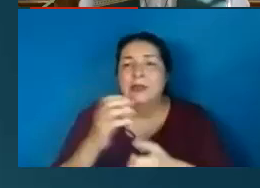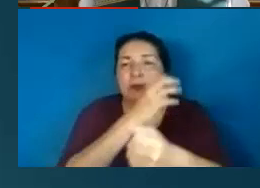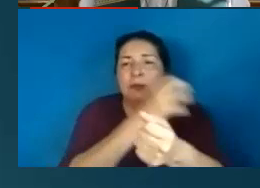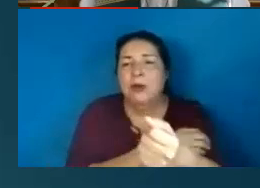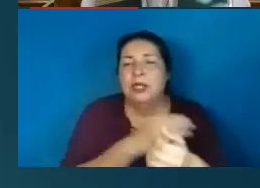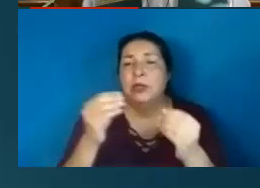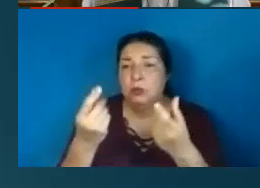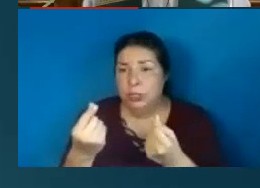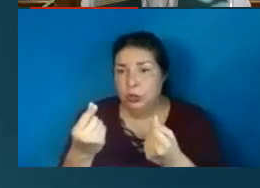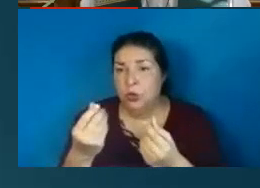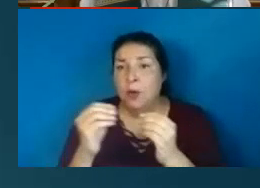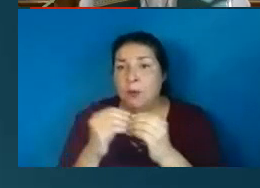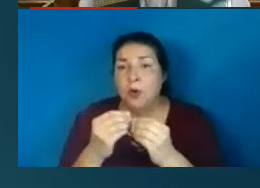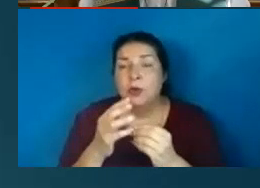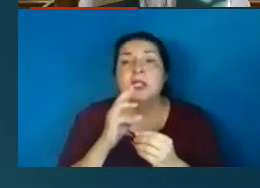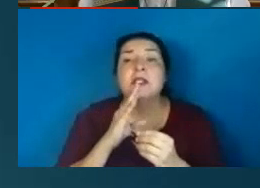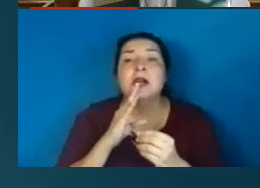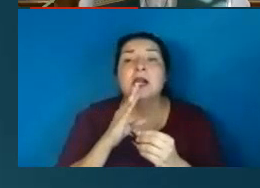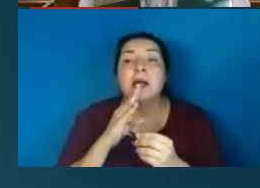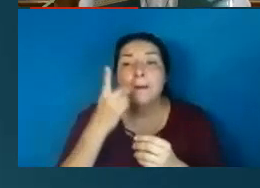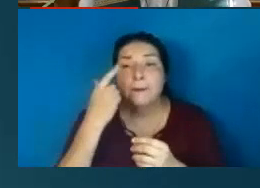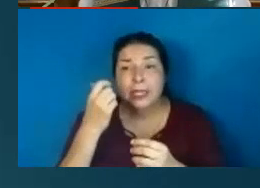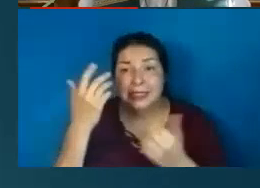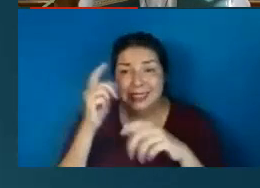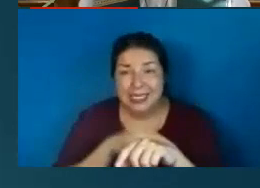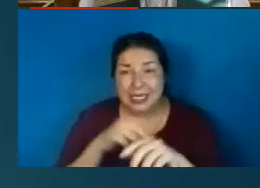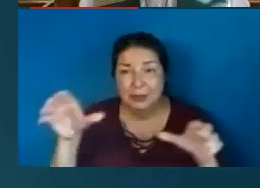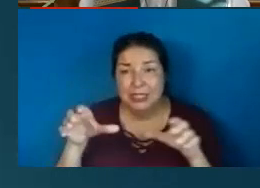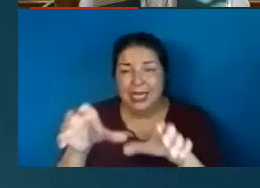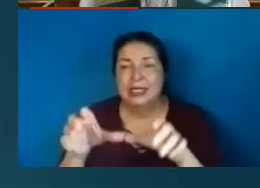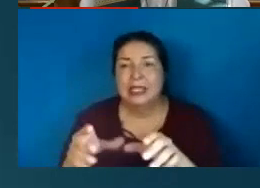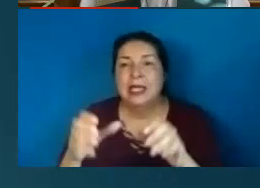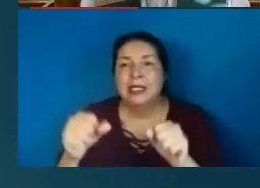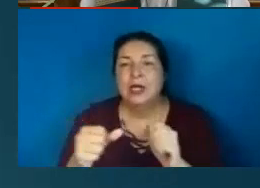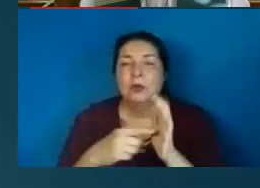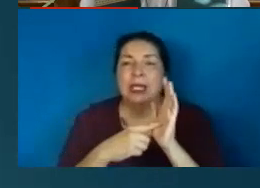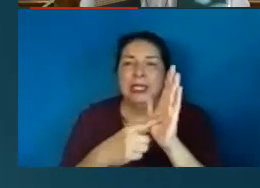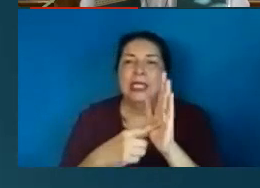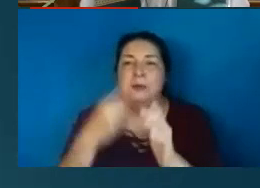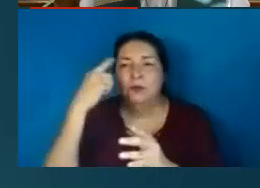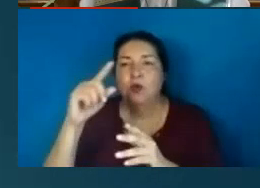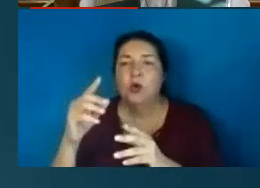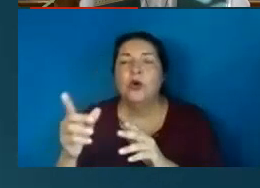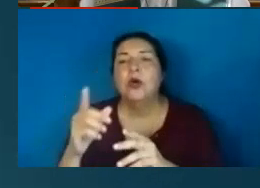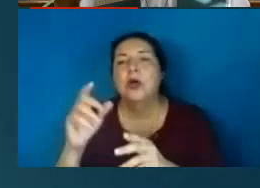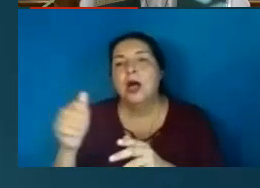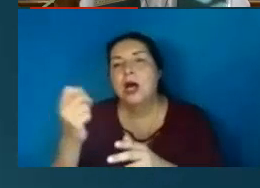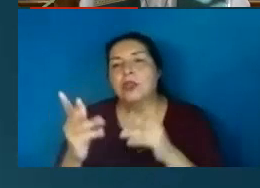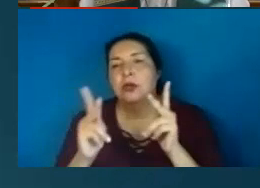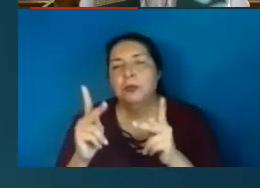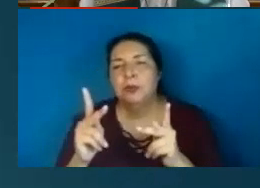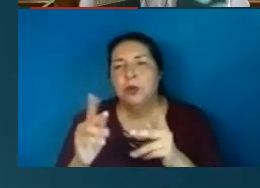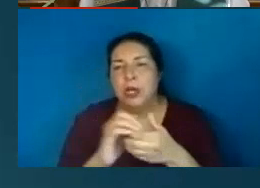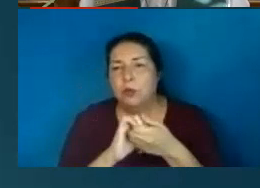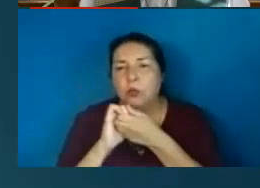talk, for it is time to act. May we be a model for our world, the oneness in Christ, who alone is the hope